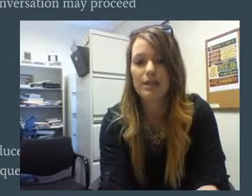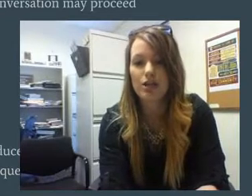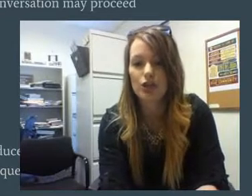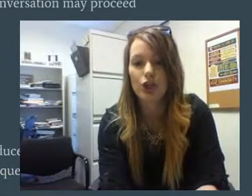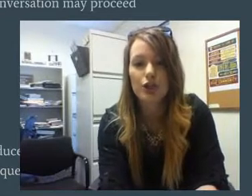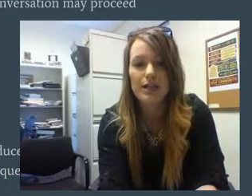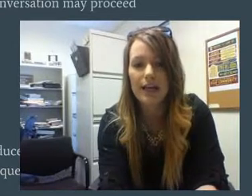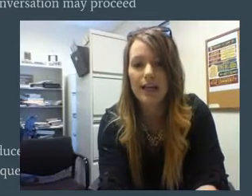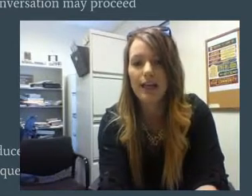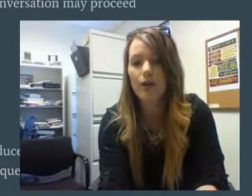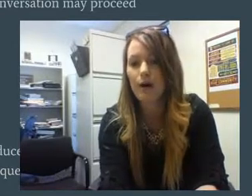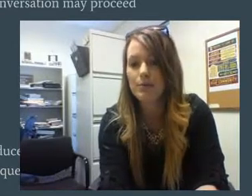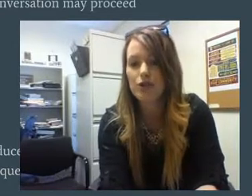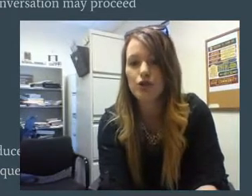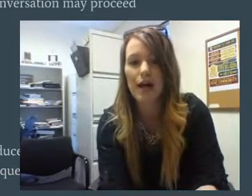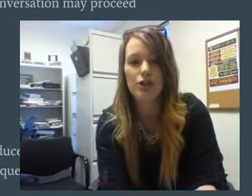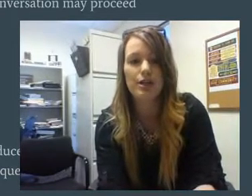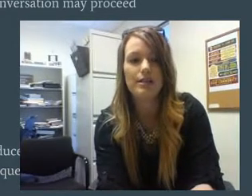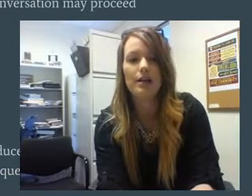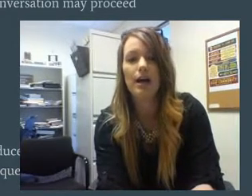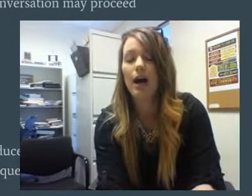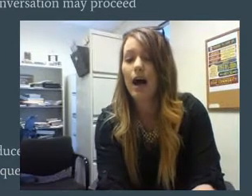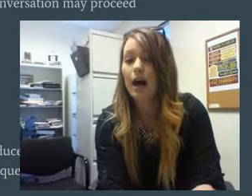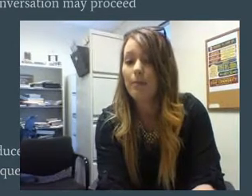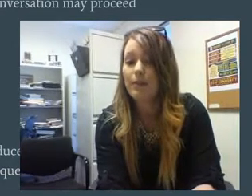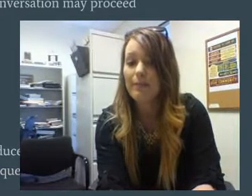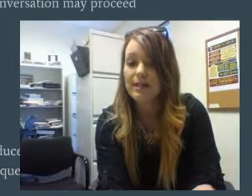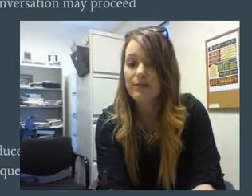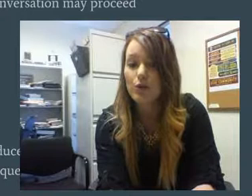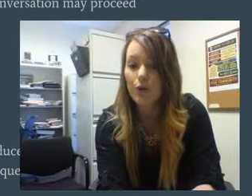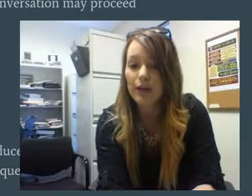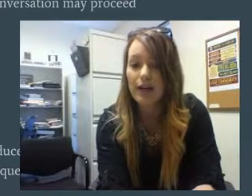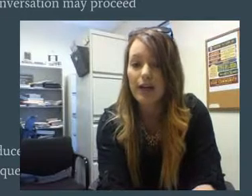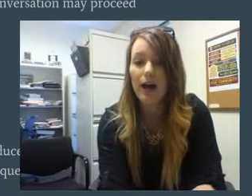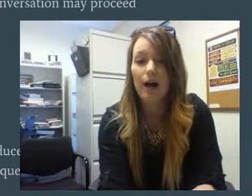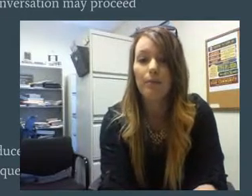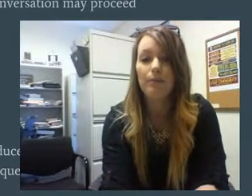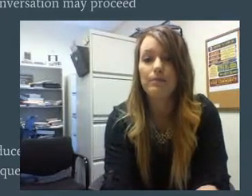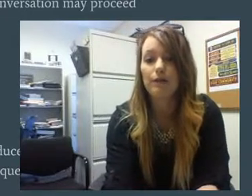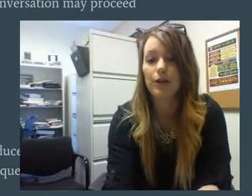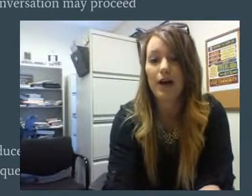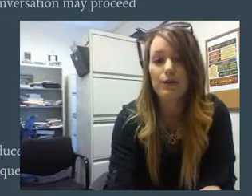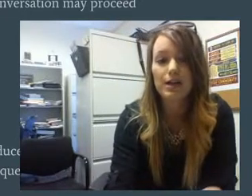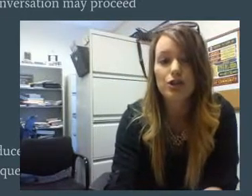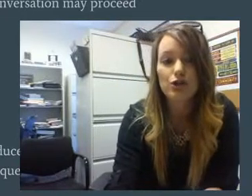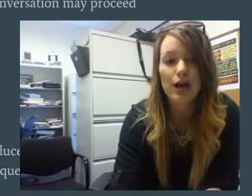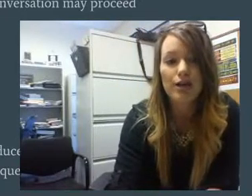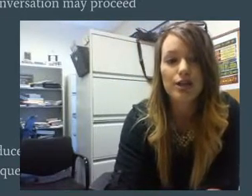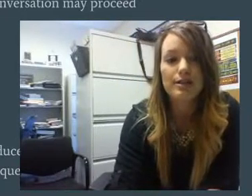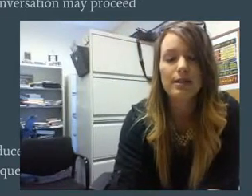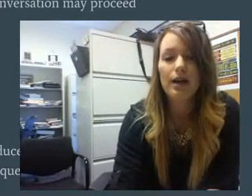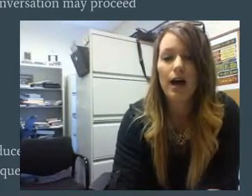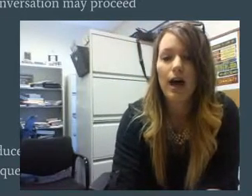conversation turn-taking, interruption strategies, climax of story, different conversation